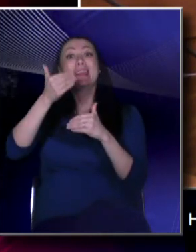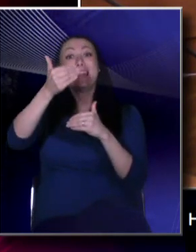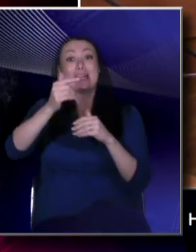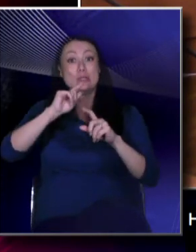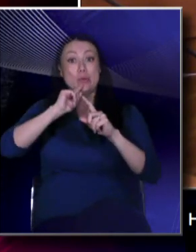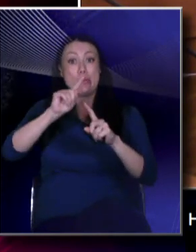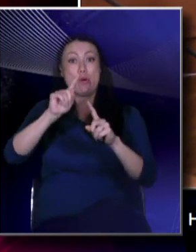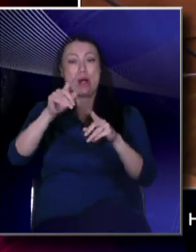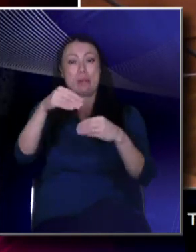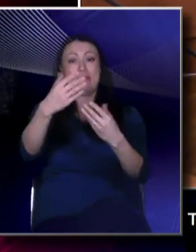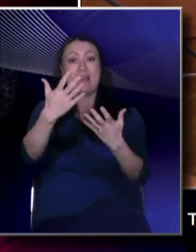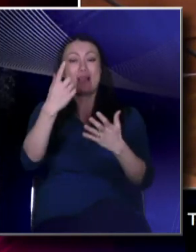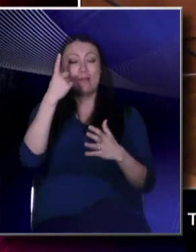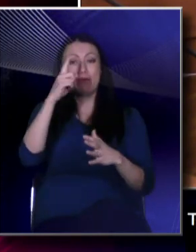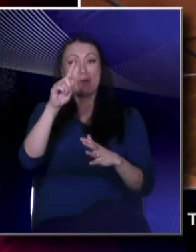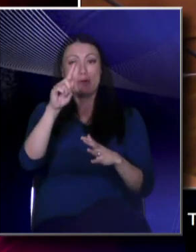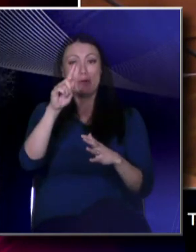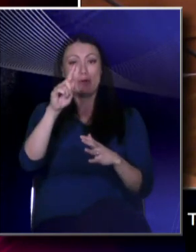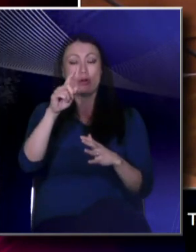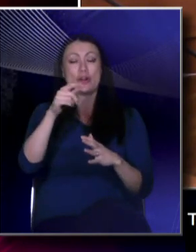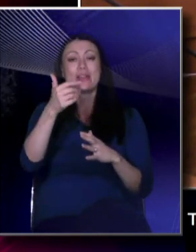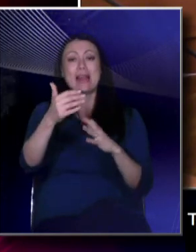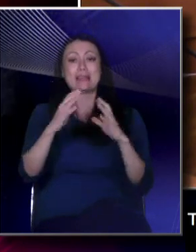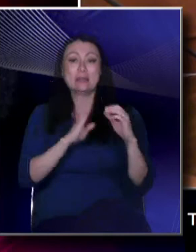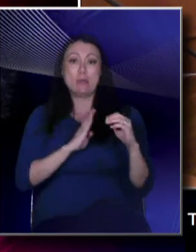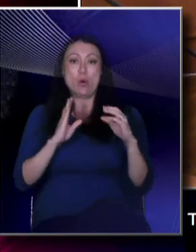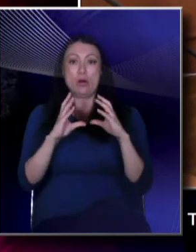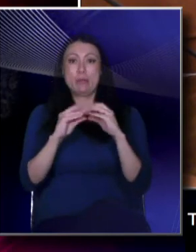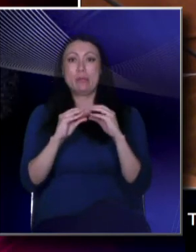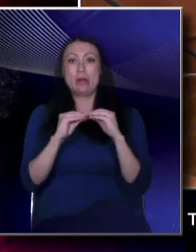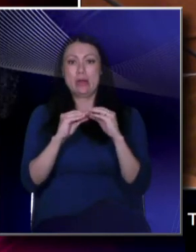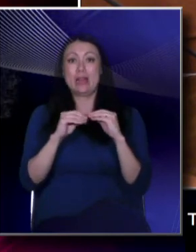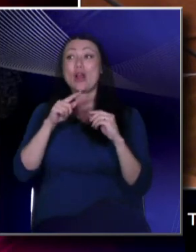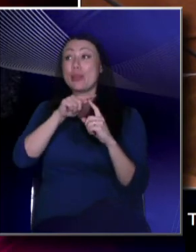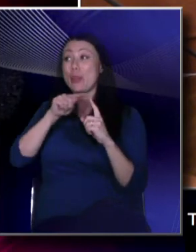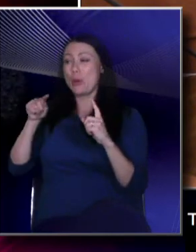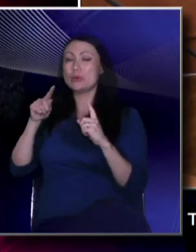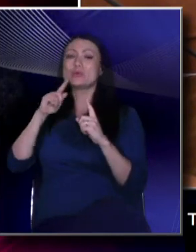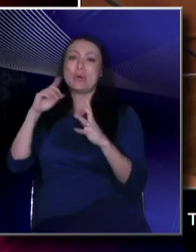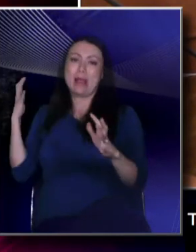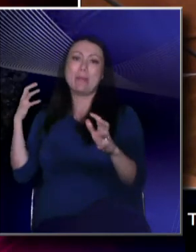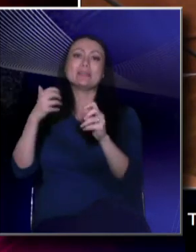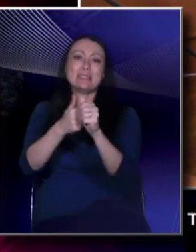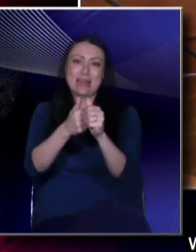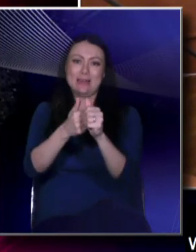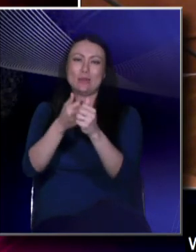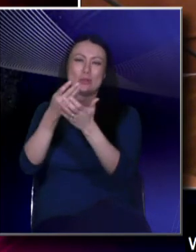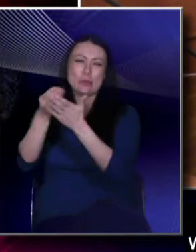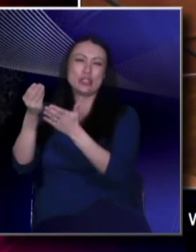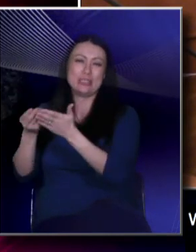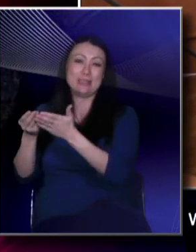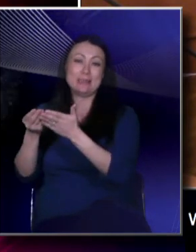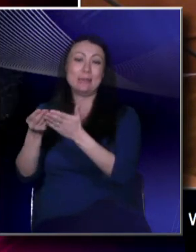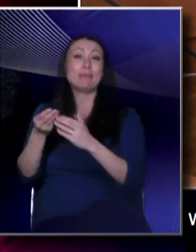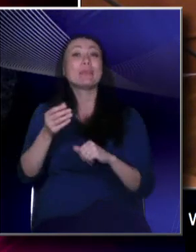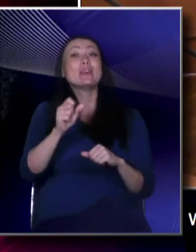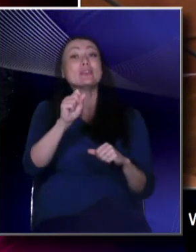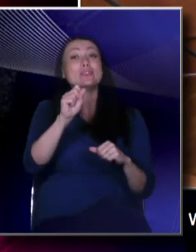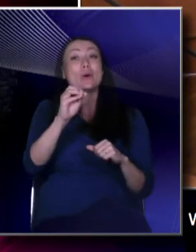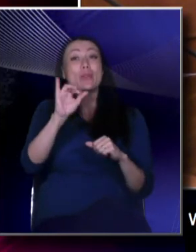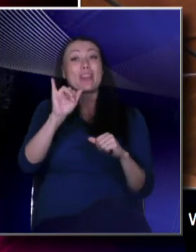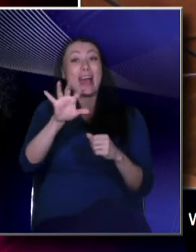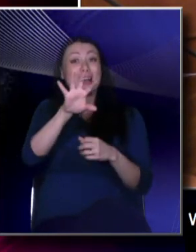report that I provide for the next meeting, the encumbrances will be up to date. And that concludes the March